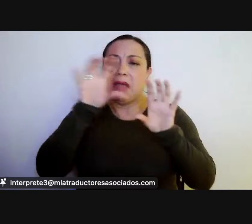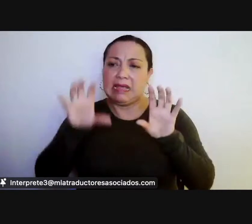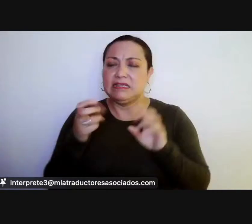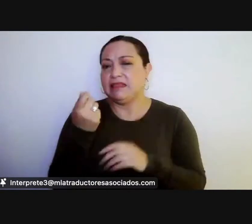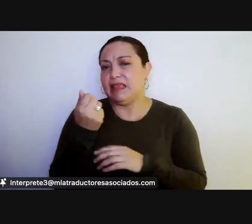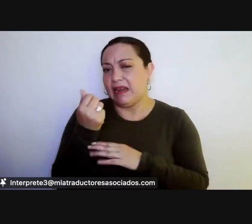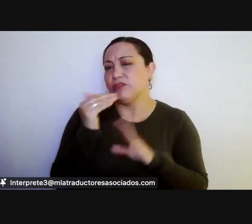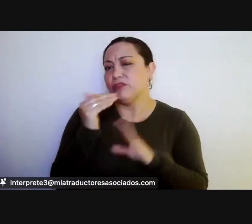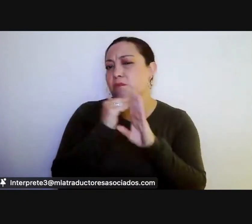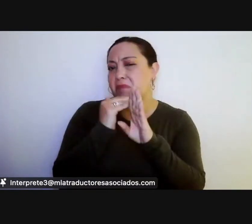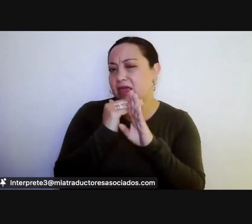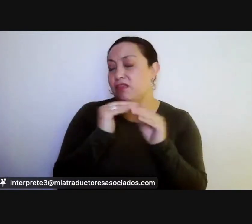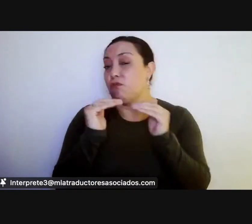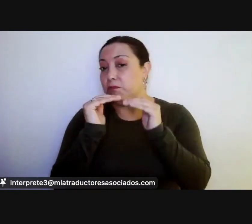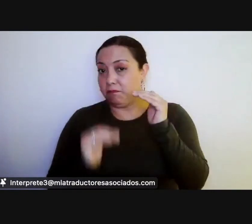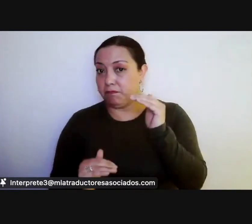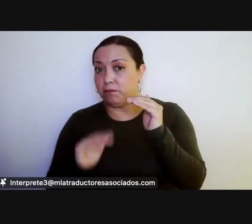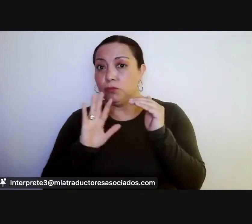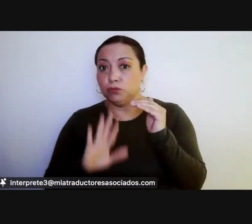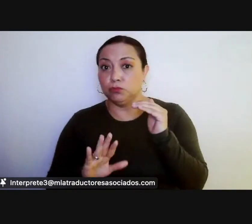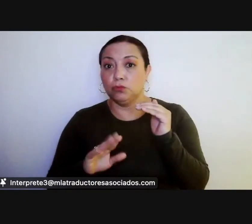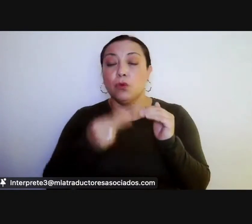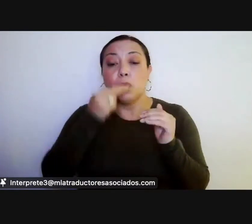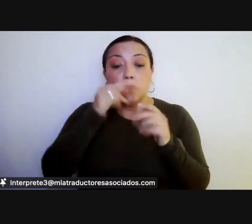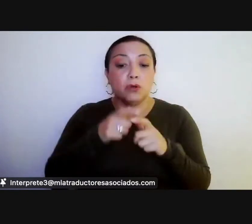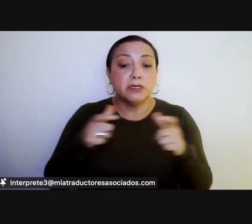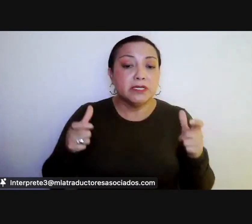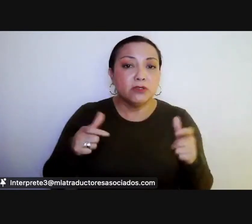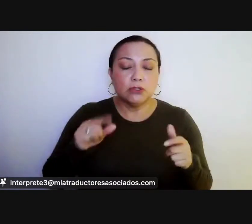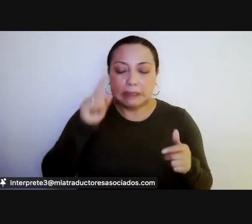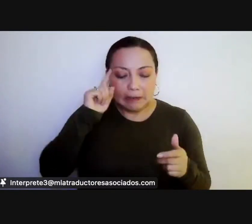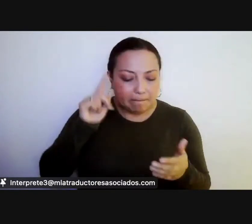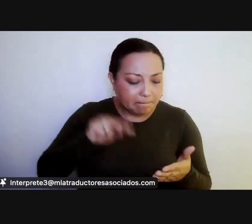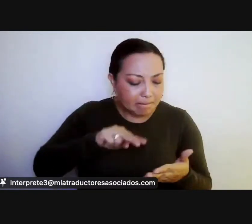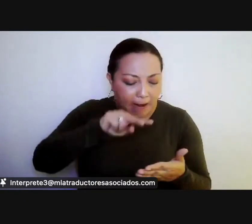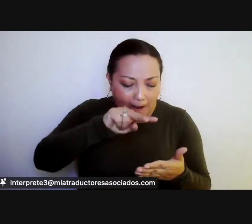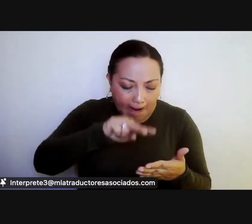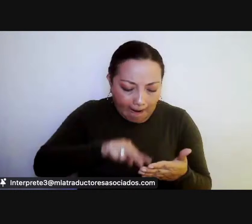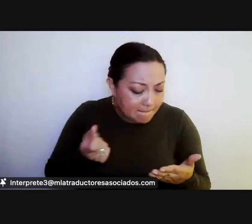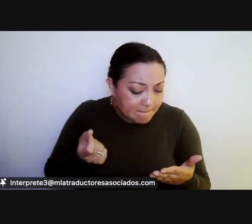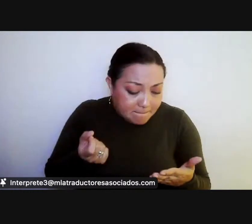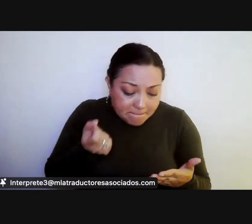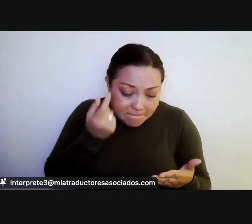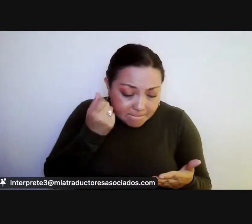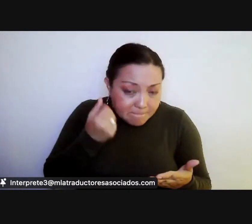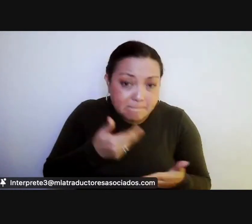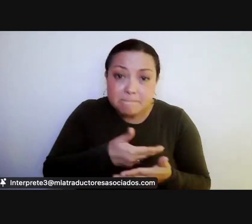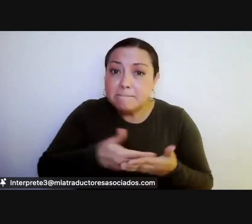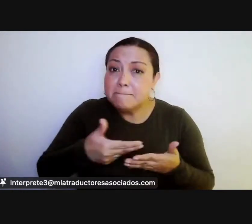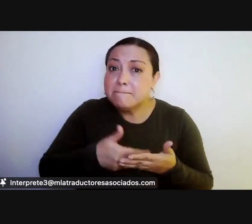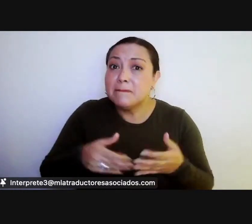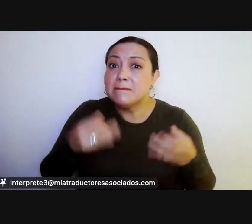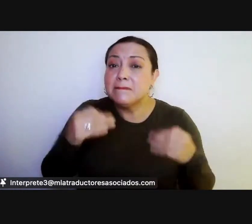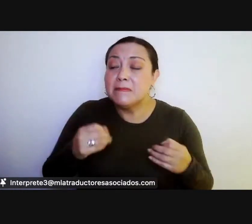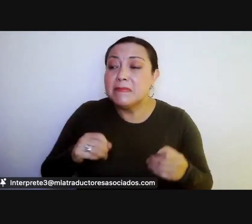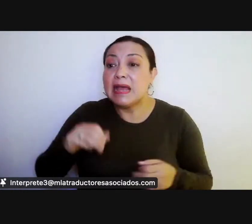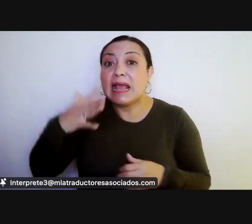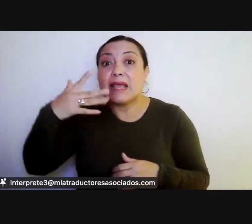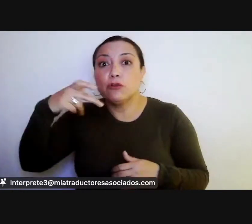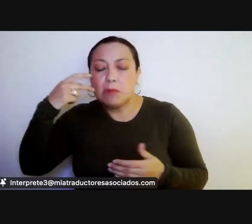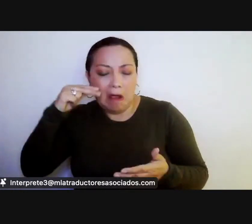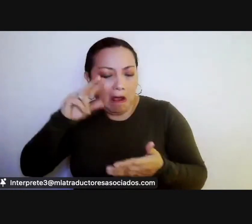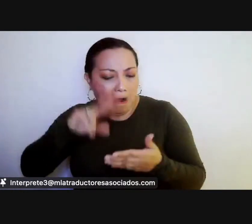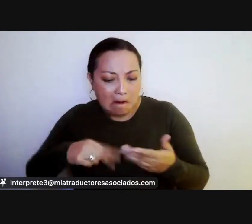of low and medium income, kids who cannot read and understand a simple text after